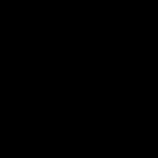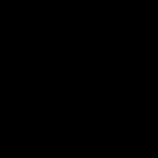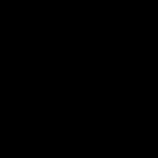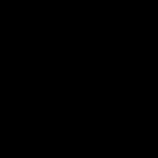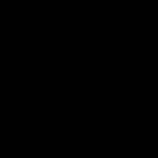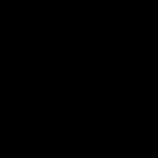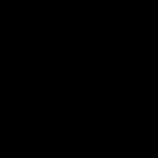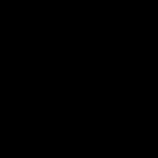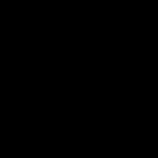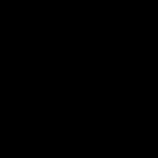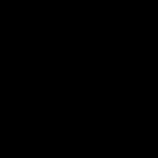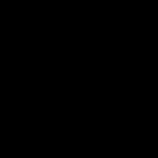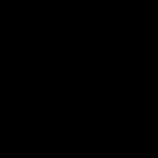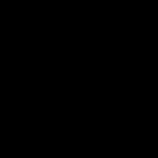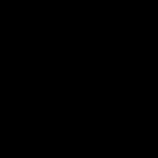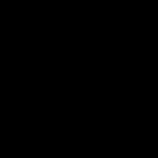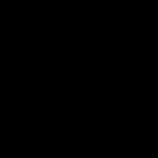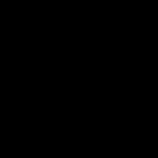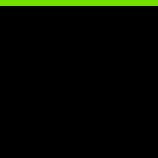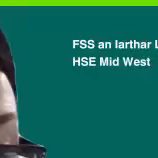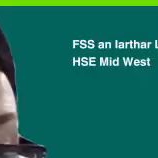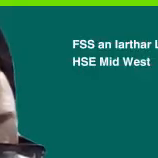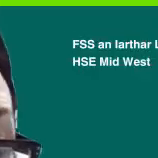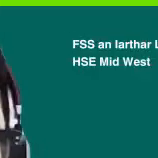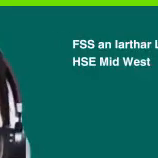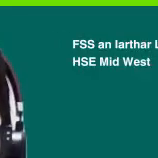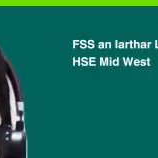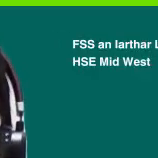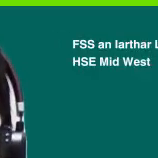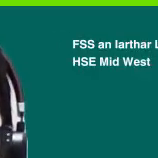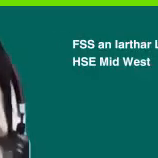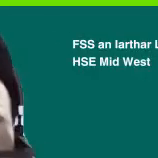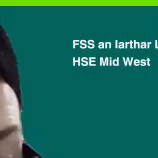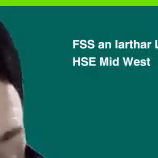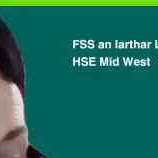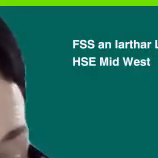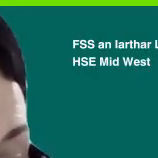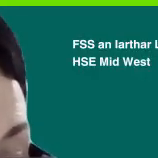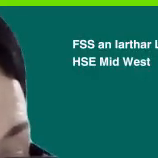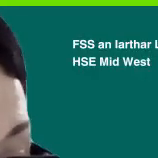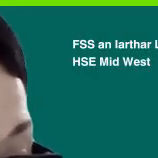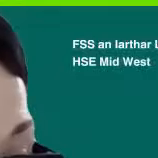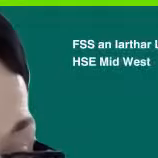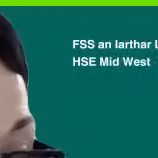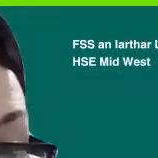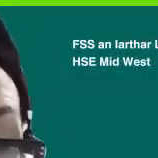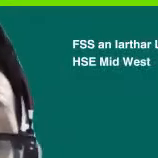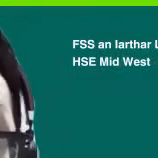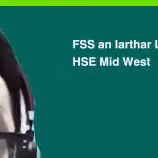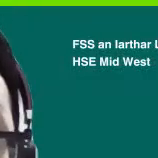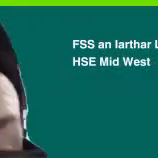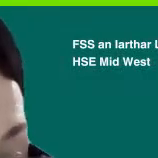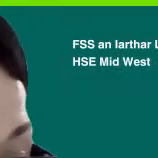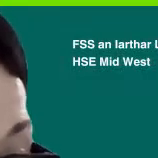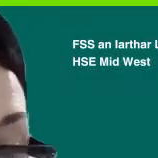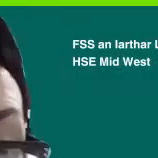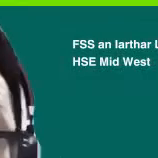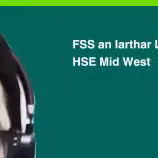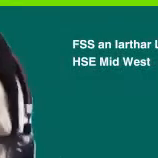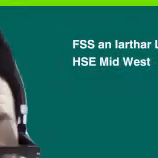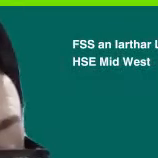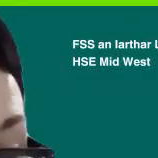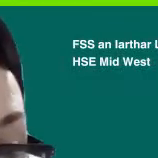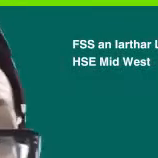specialist. Aisling Mulcahy, clinical nurse specialist with the Complex Menopause Clinic. Michelle Maher, who